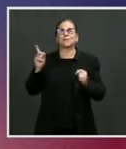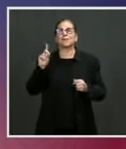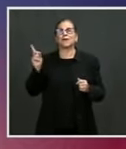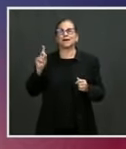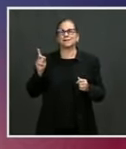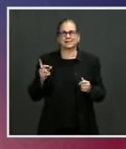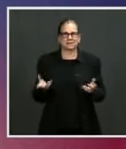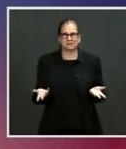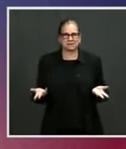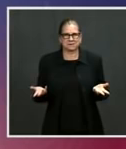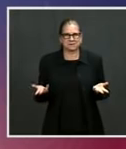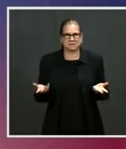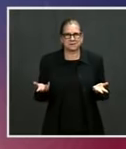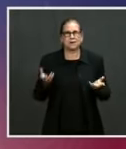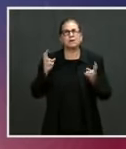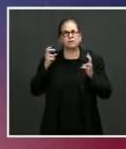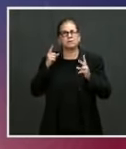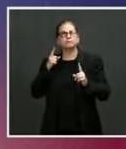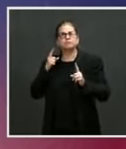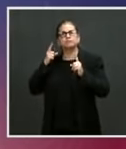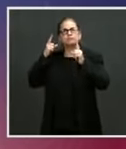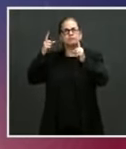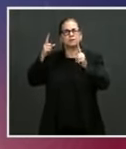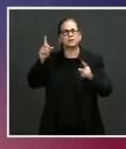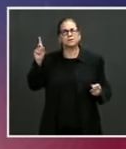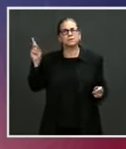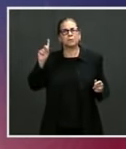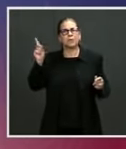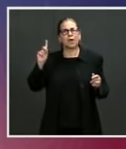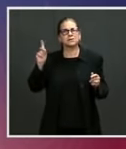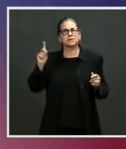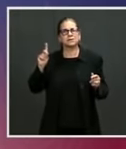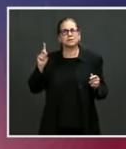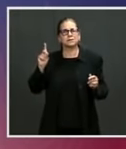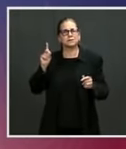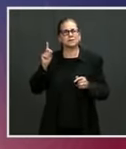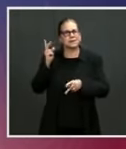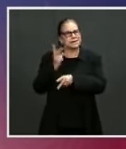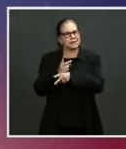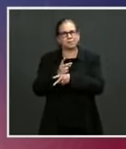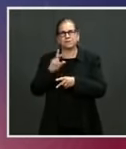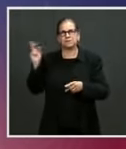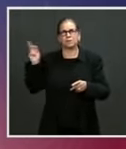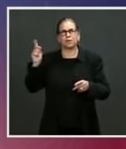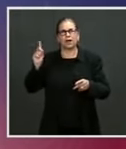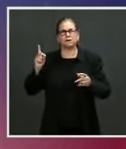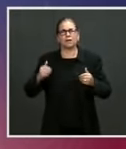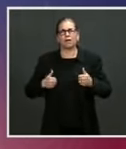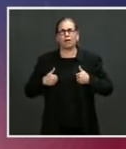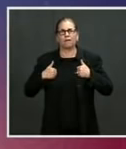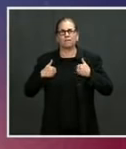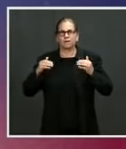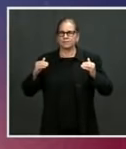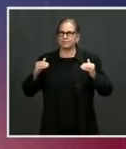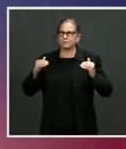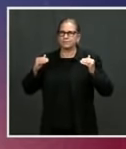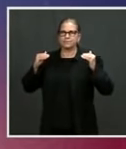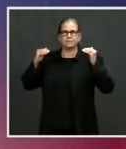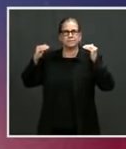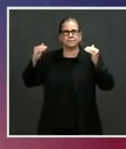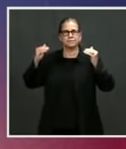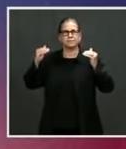and by striving to live our lives in ways that advance the ideals for which they gave their all.